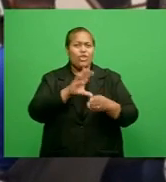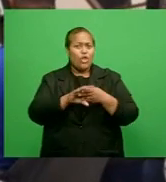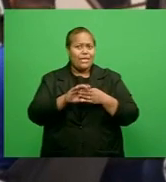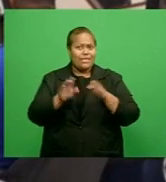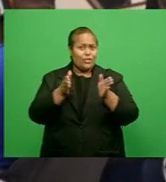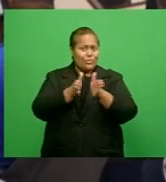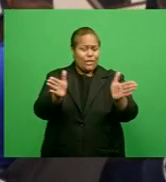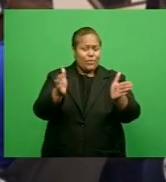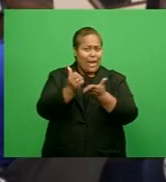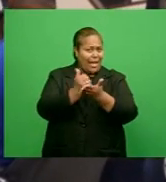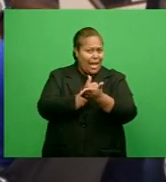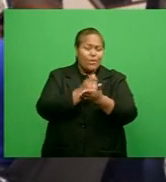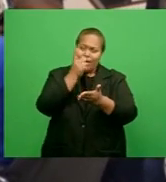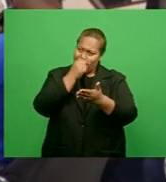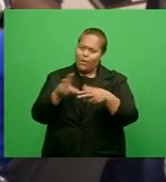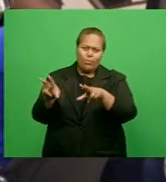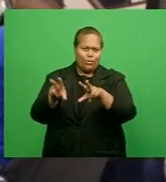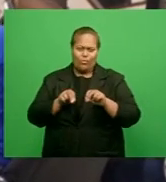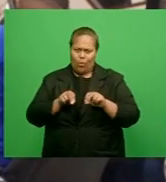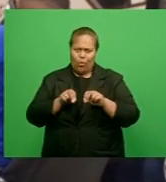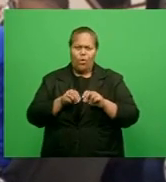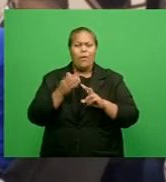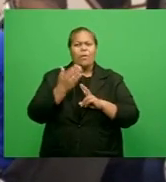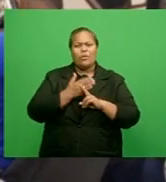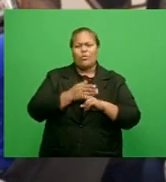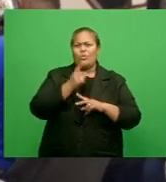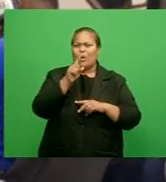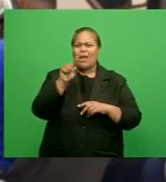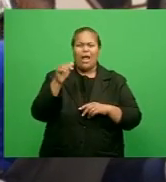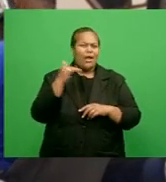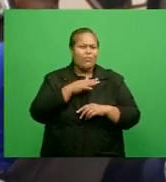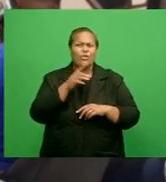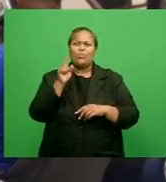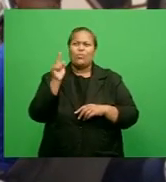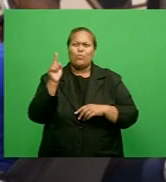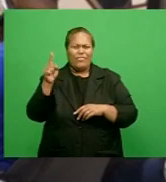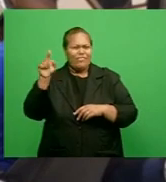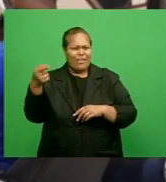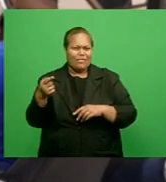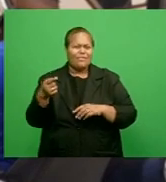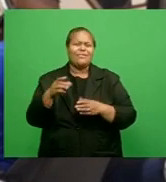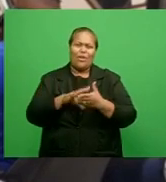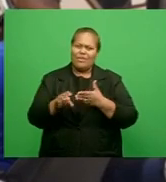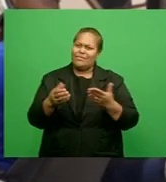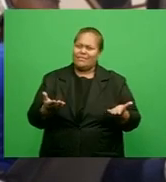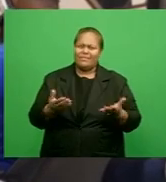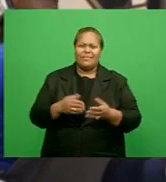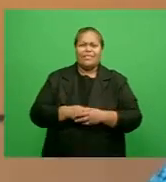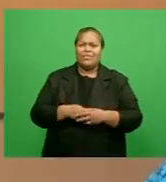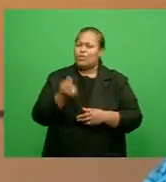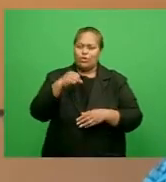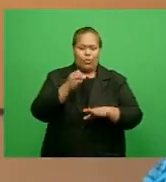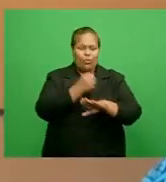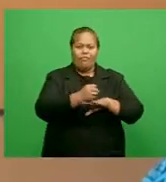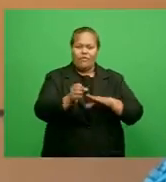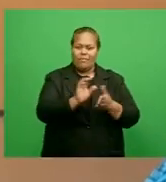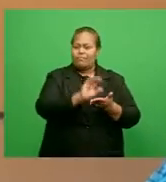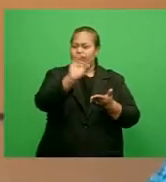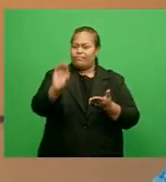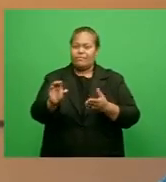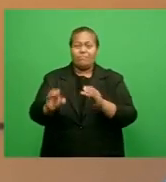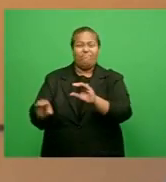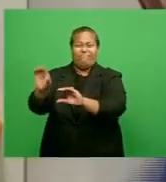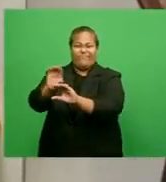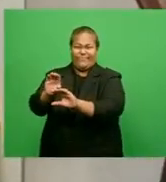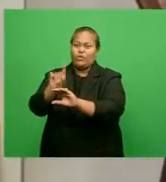withdraw between $100 to $1,100. There is no government top-up on this phase, and the withdrawals